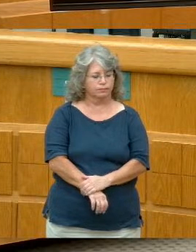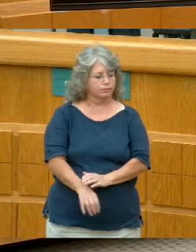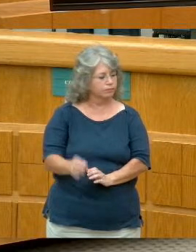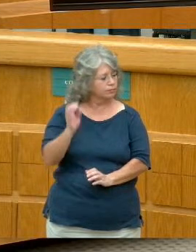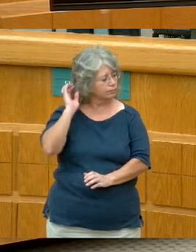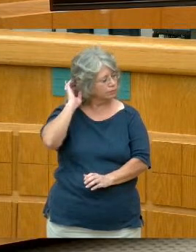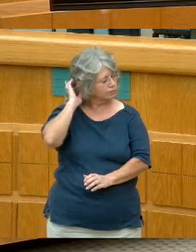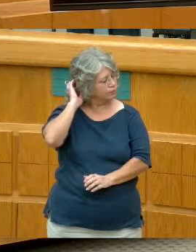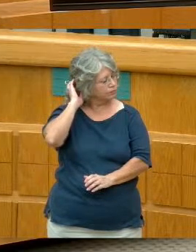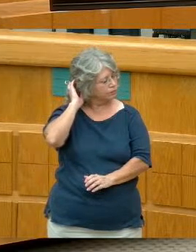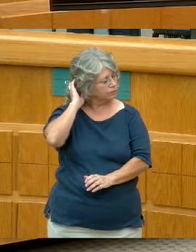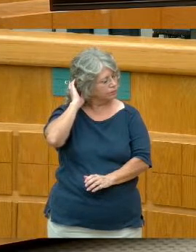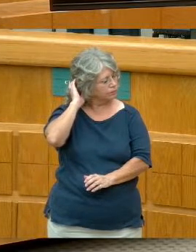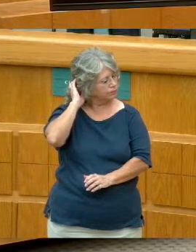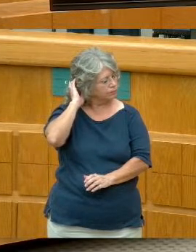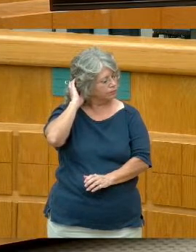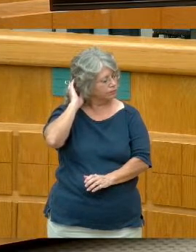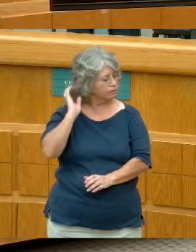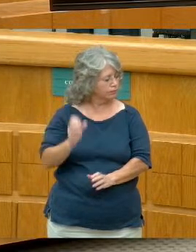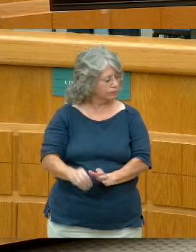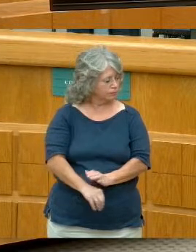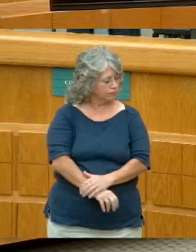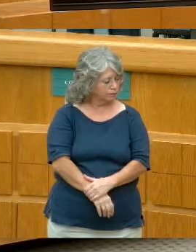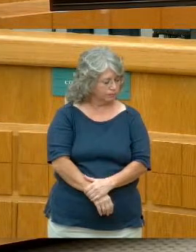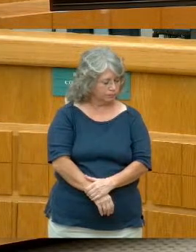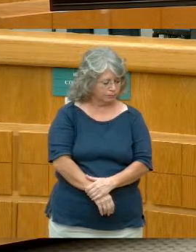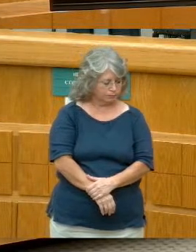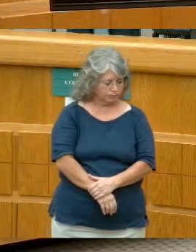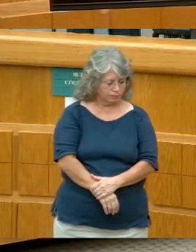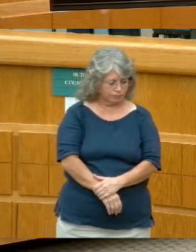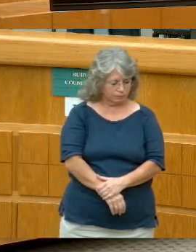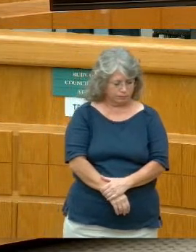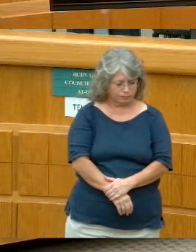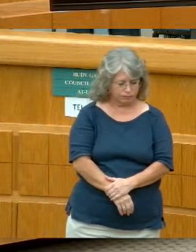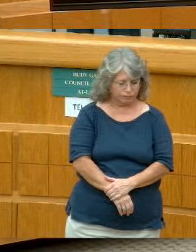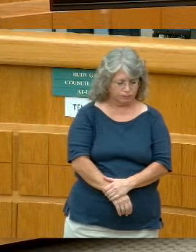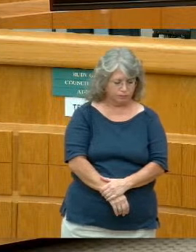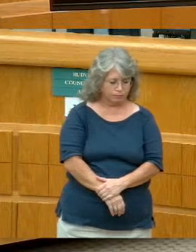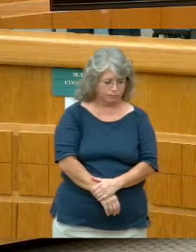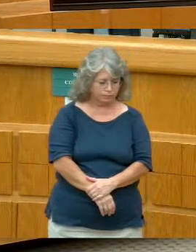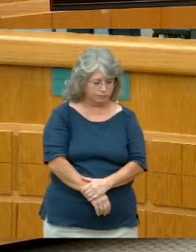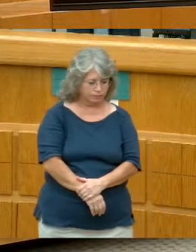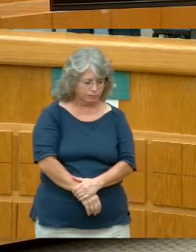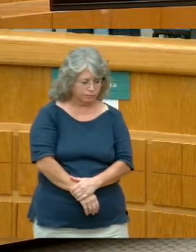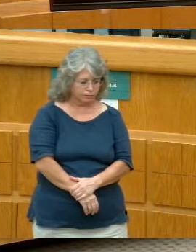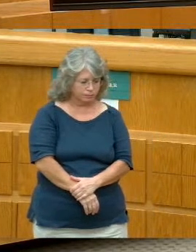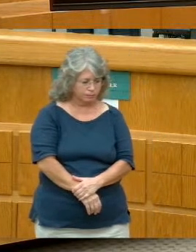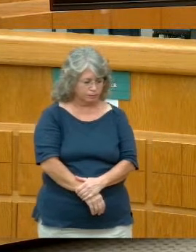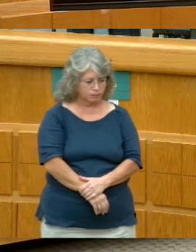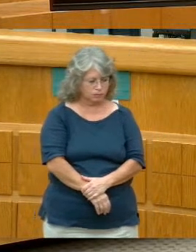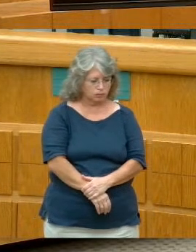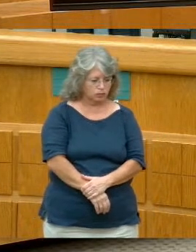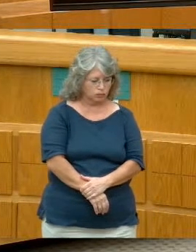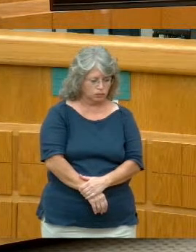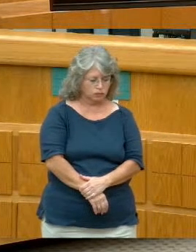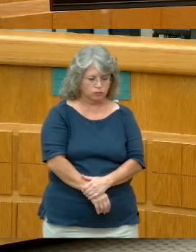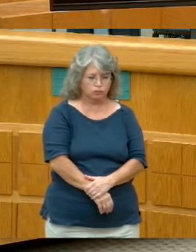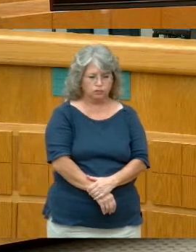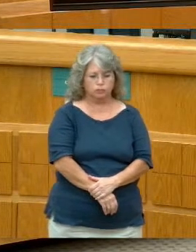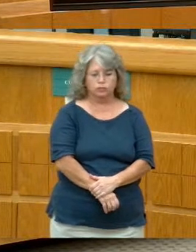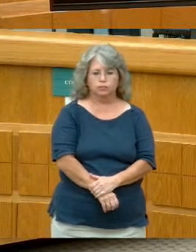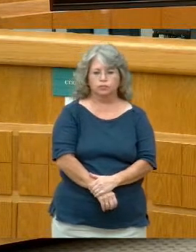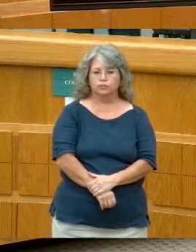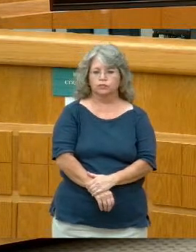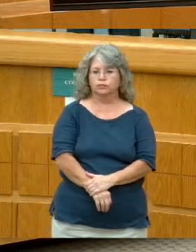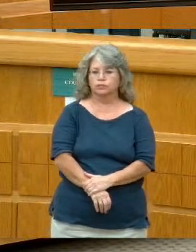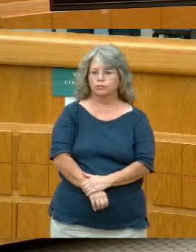en cuarentena. También le pedimos que si va a festejar el Día de Brujas, tome sus precauciones y evite así contagios. Ahora el Dr. Chris Bird nos va a dar